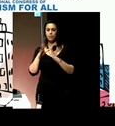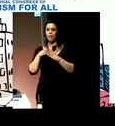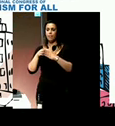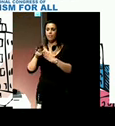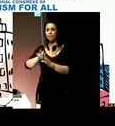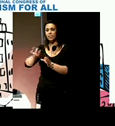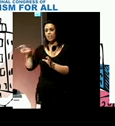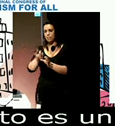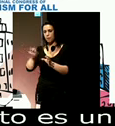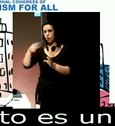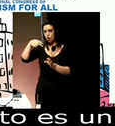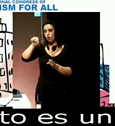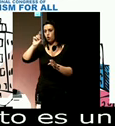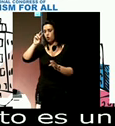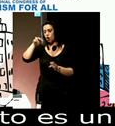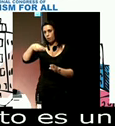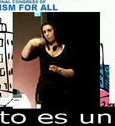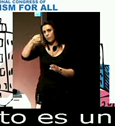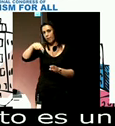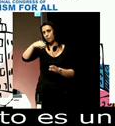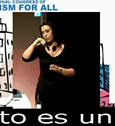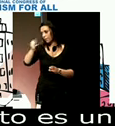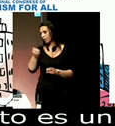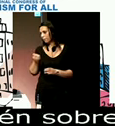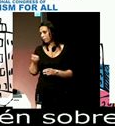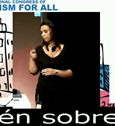Normandy disembarkment in 1944.